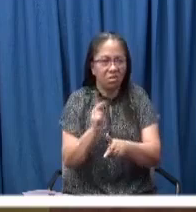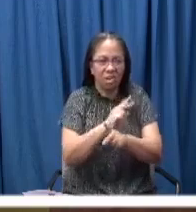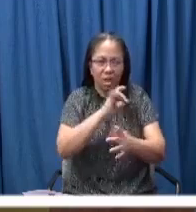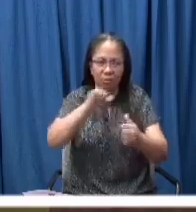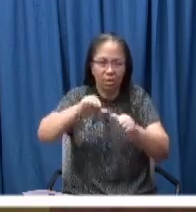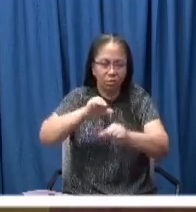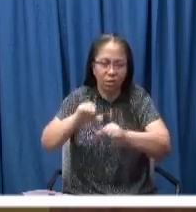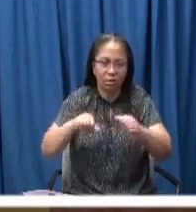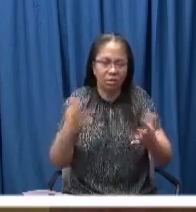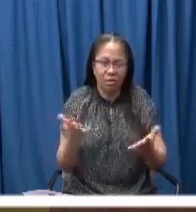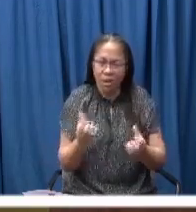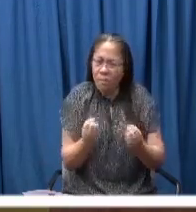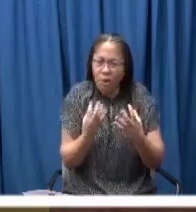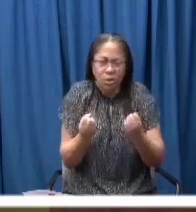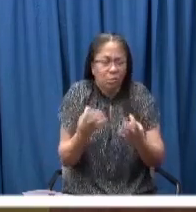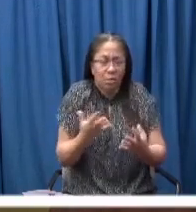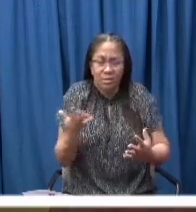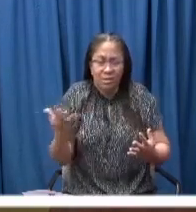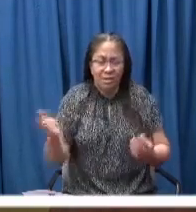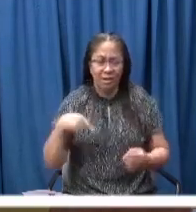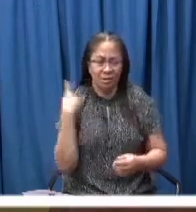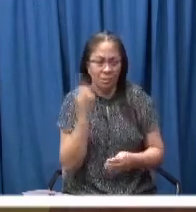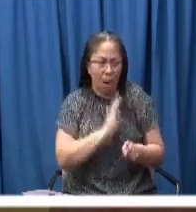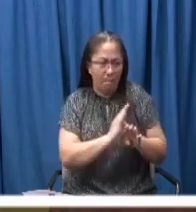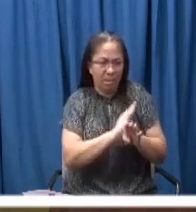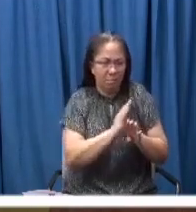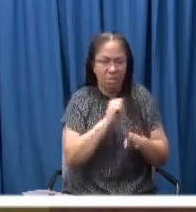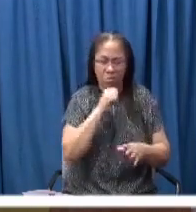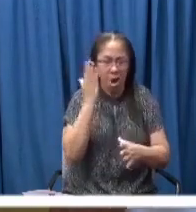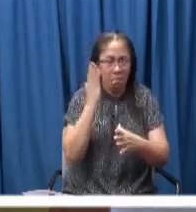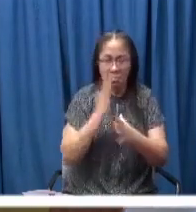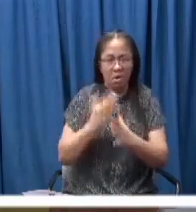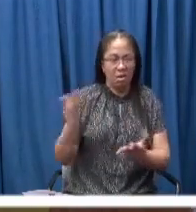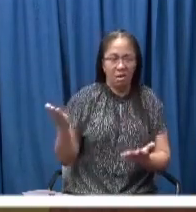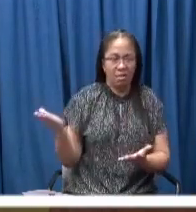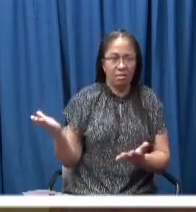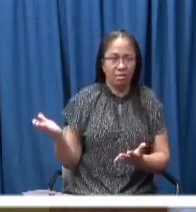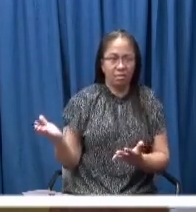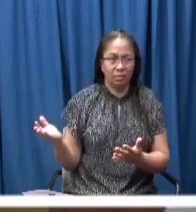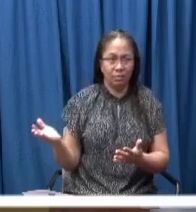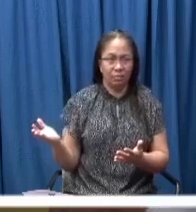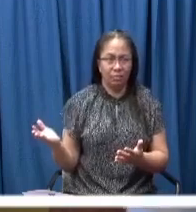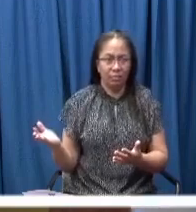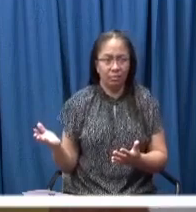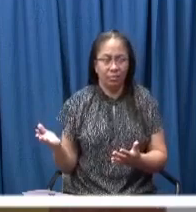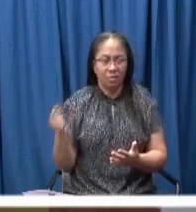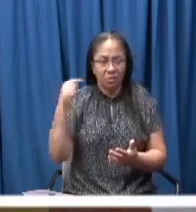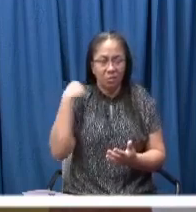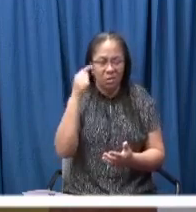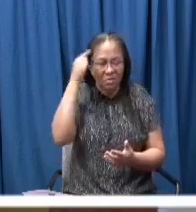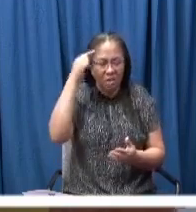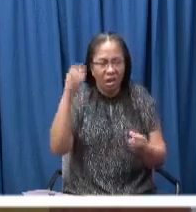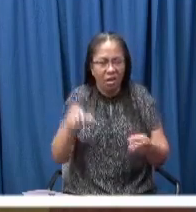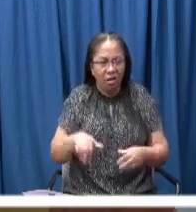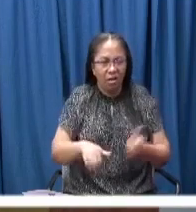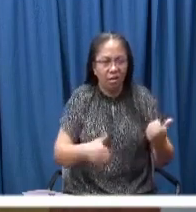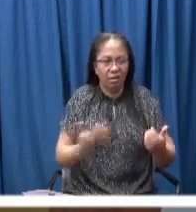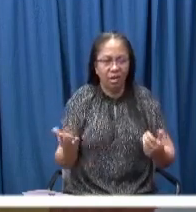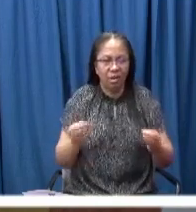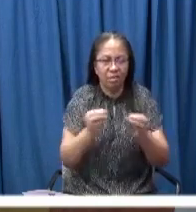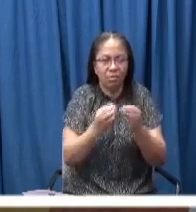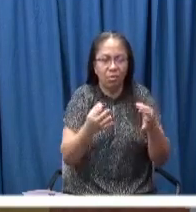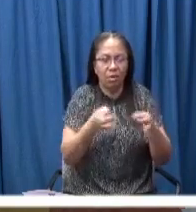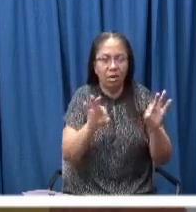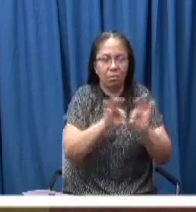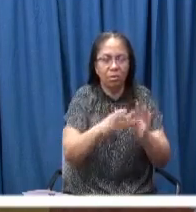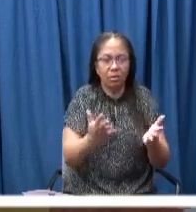There's so many things that we just got so busy with that we forgot some of the things that were more important. Like